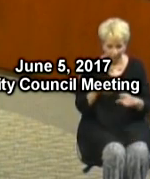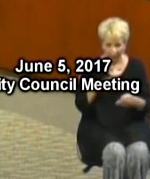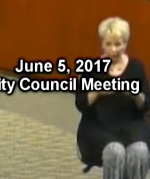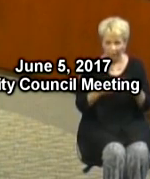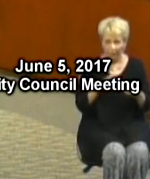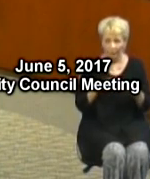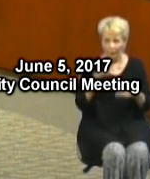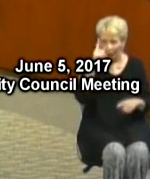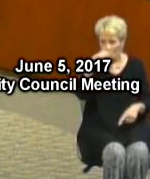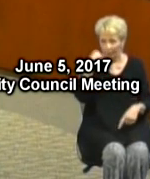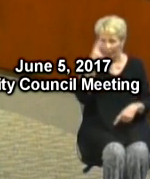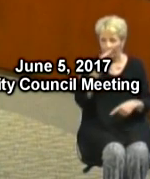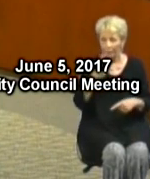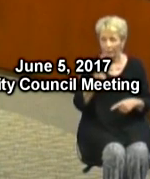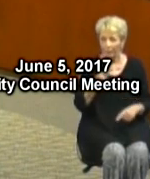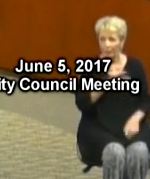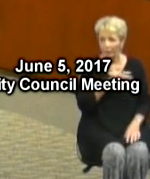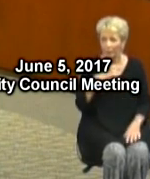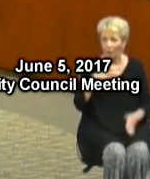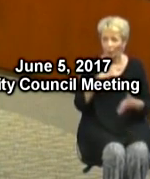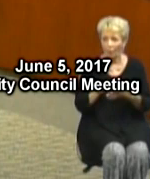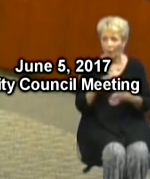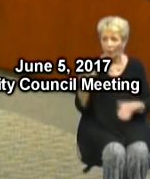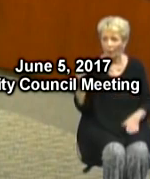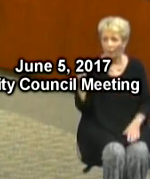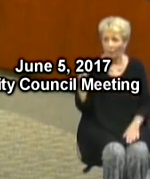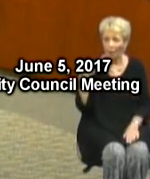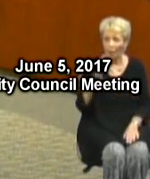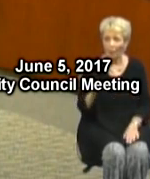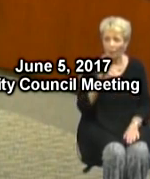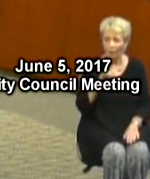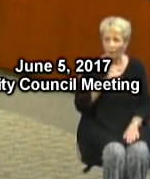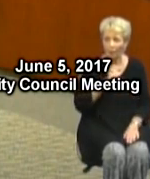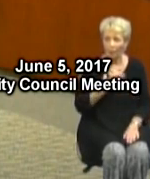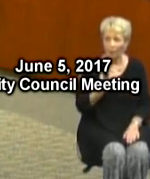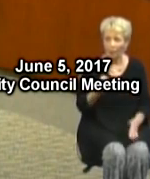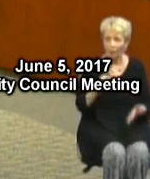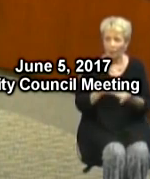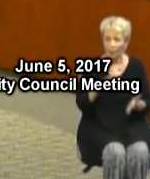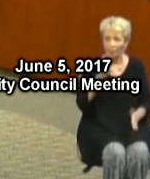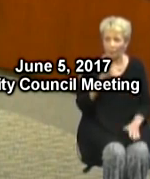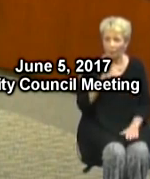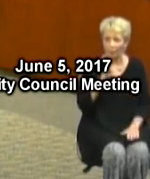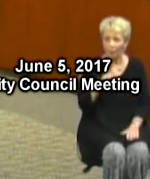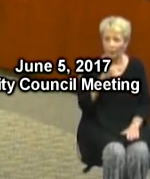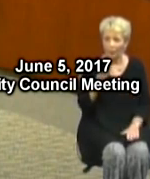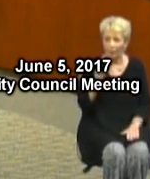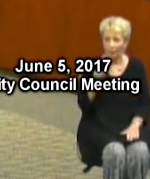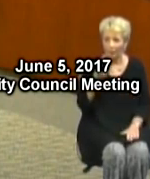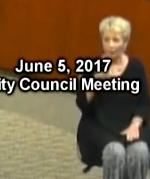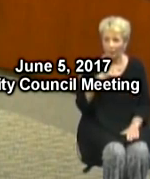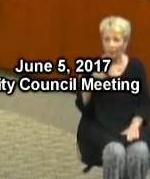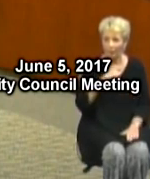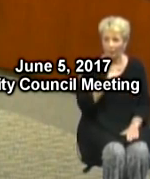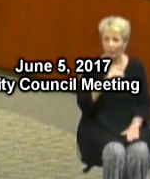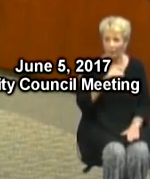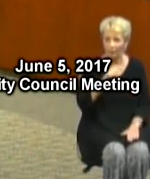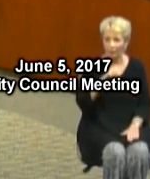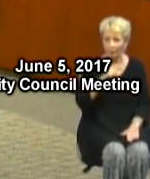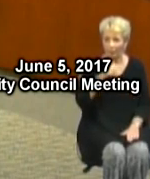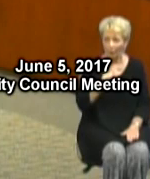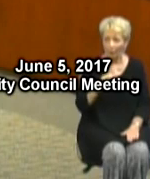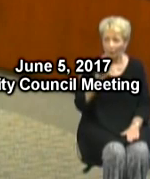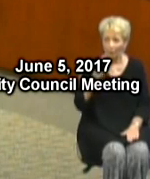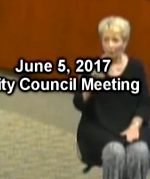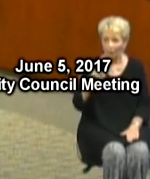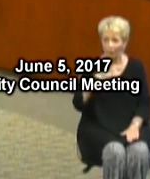Community Appearance Commission. That is a mayoral appointment, and I want to reappoint Bill Allman and Martha Franklin to the Community Appearance Commission